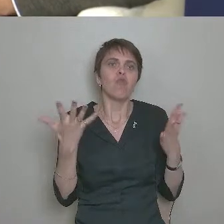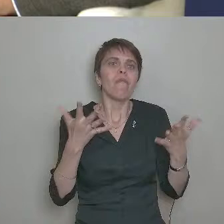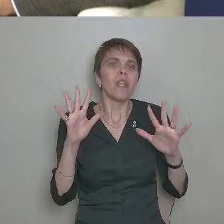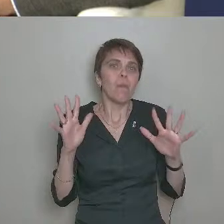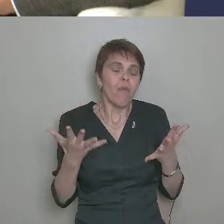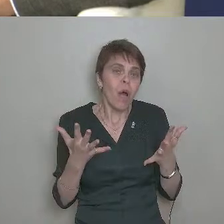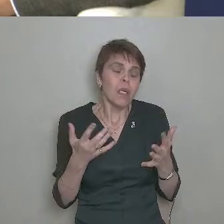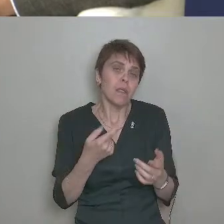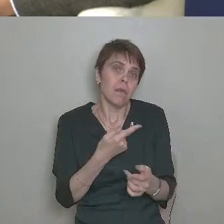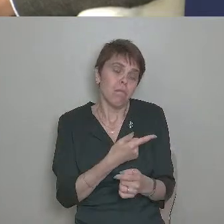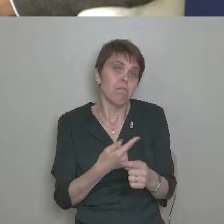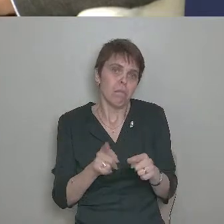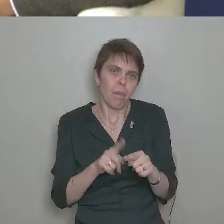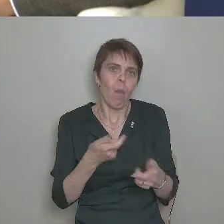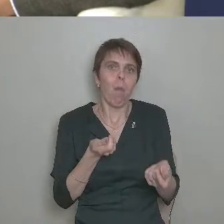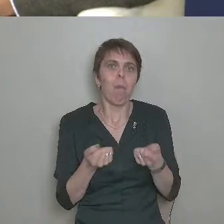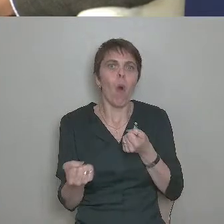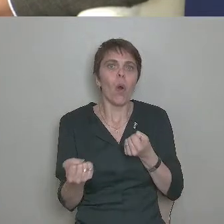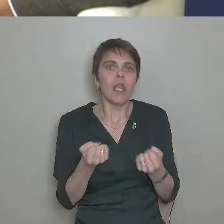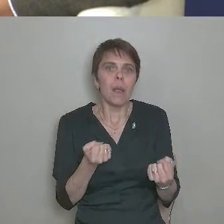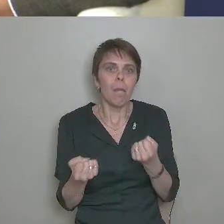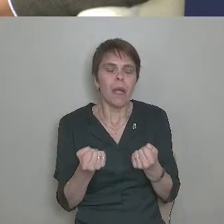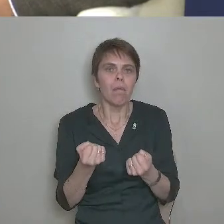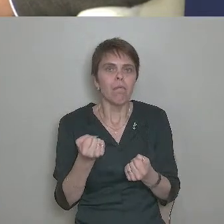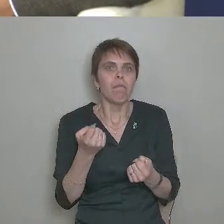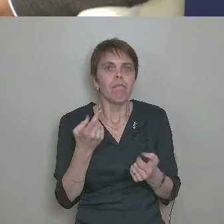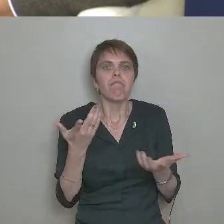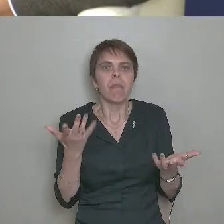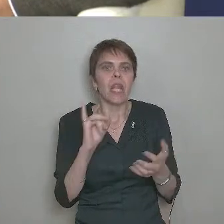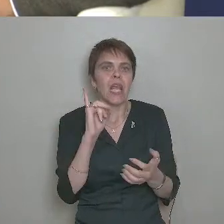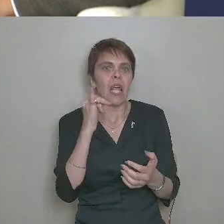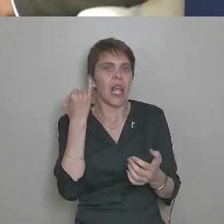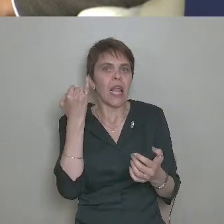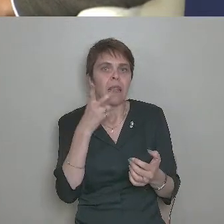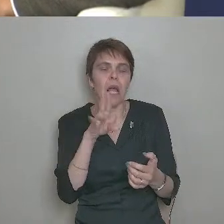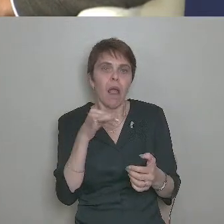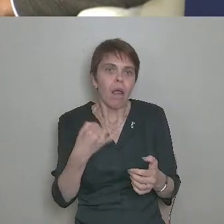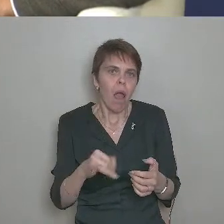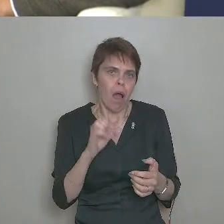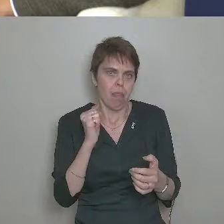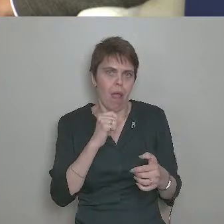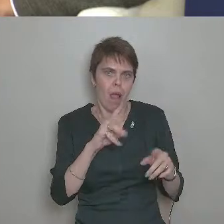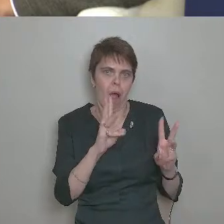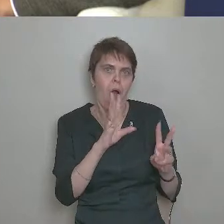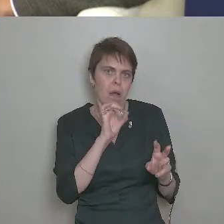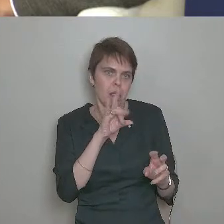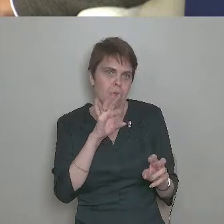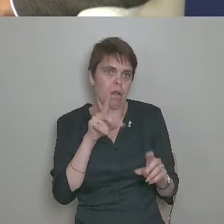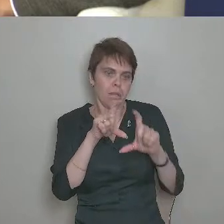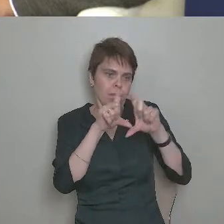And even when we see some of it, so it's focused to the